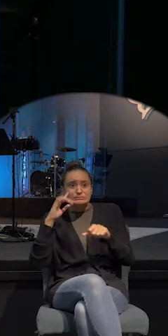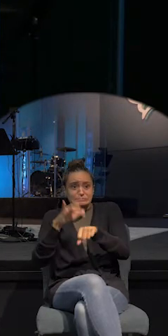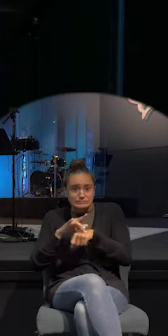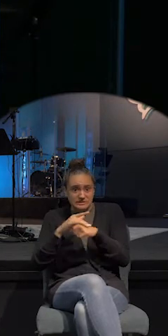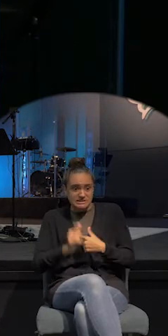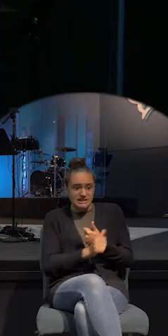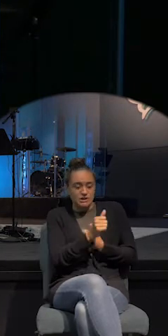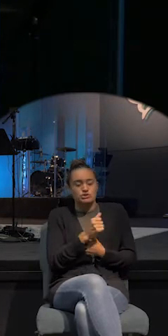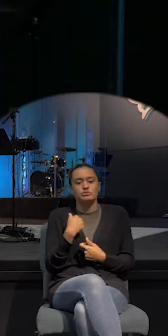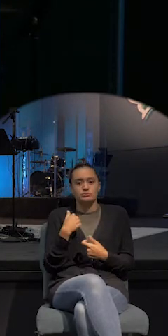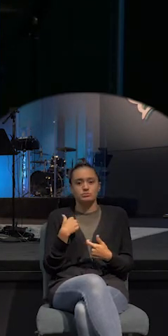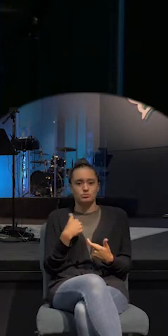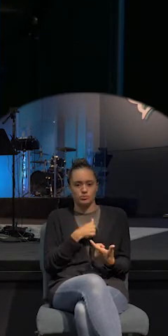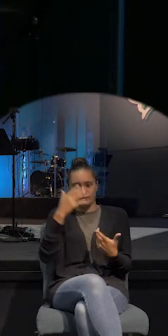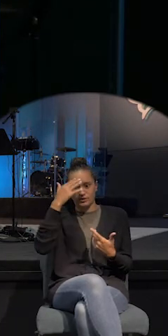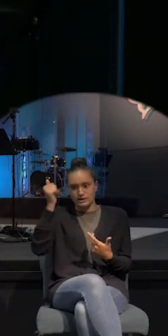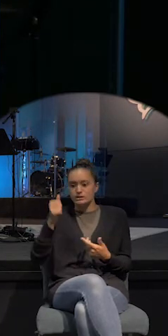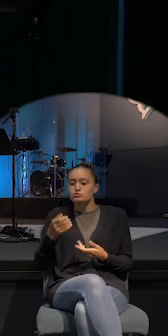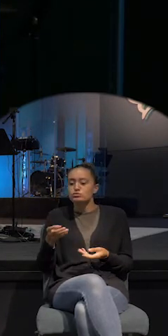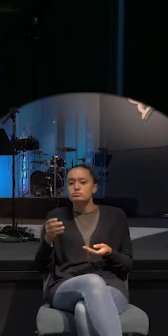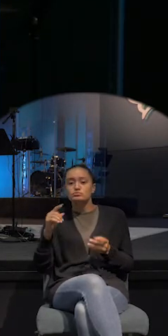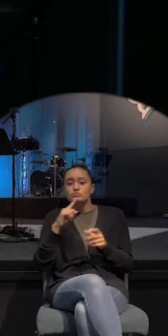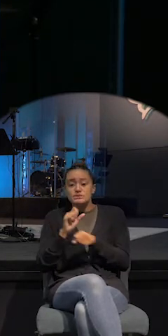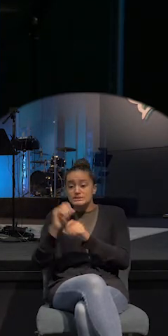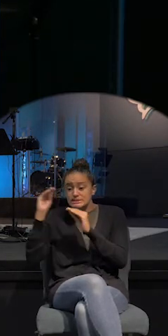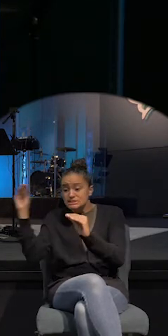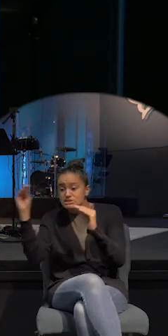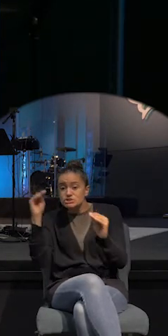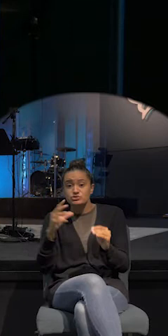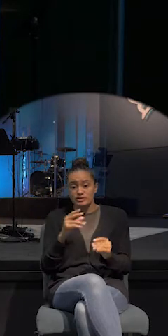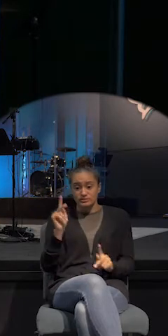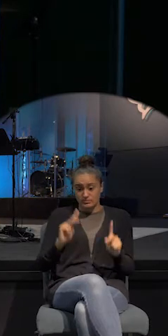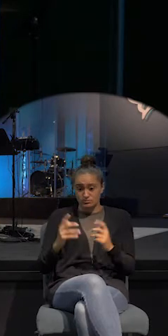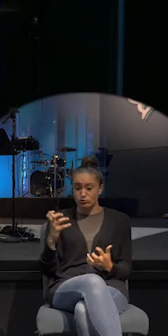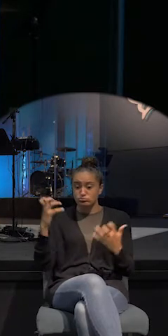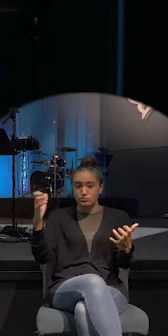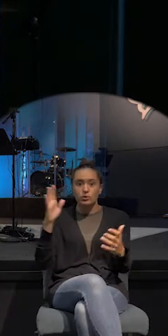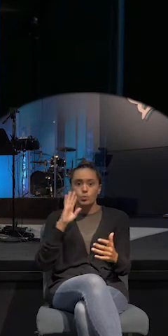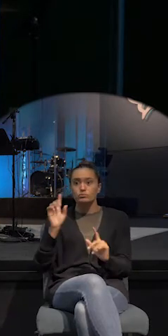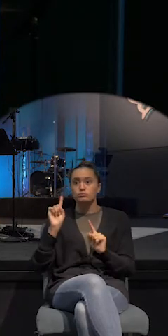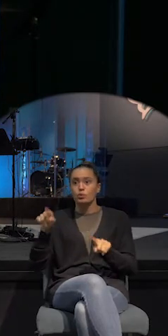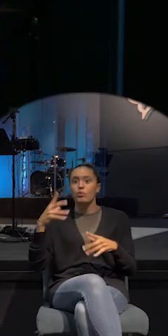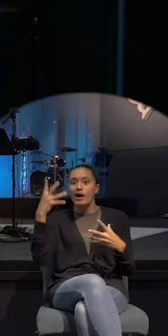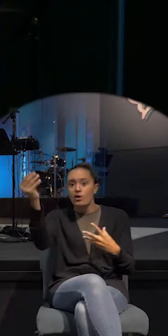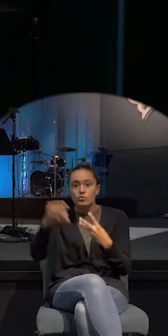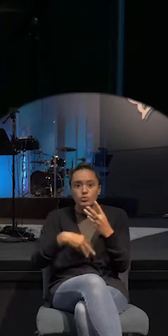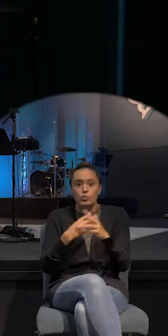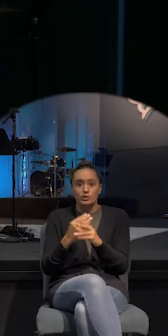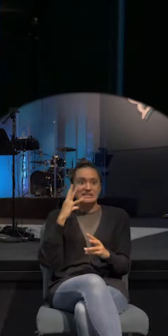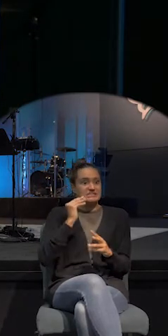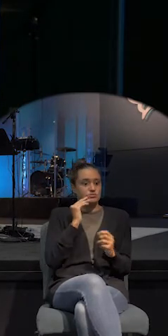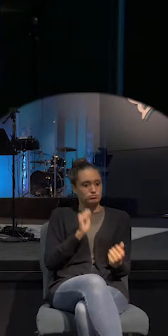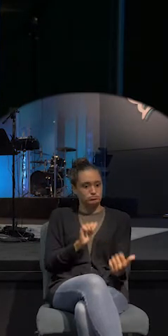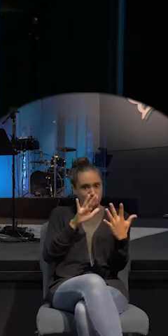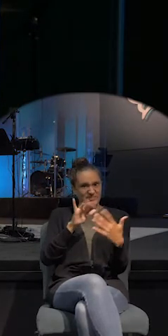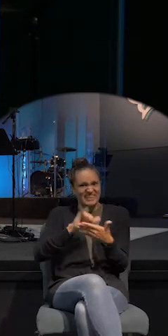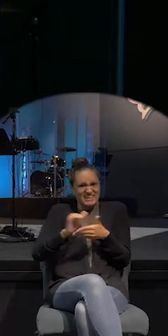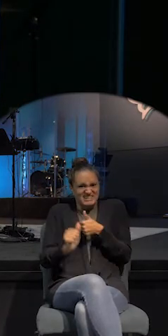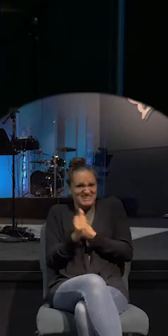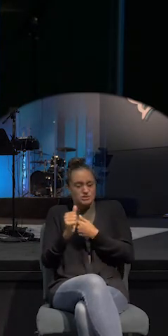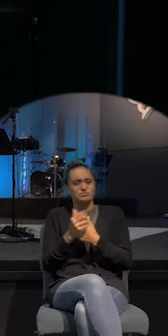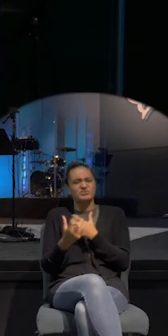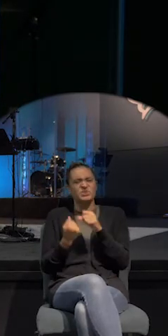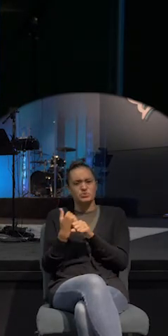they're forgetting to feed the sheep. And it's the sheep that are going to go out and deal with the danger. Years ago, some of you might